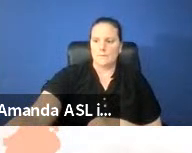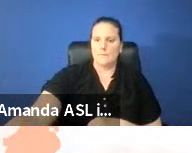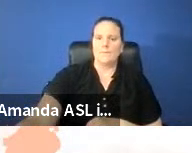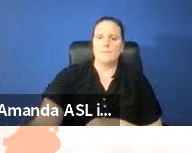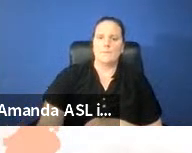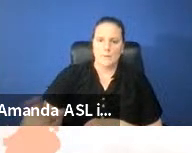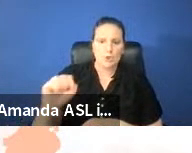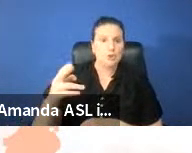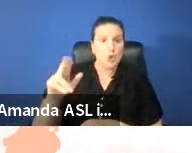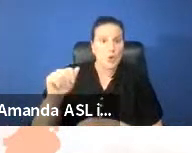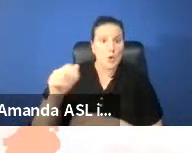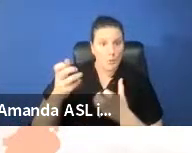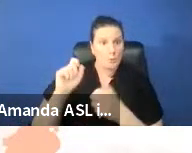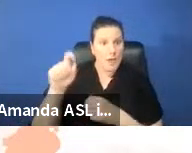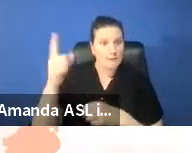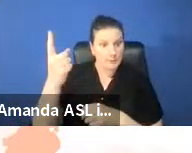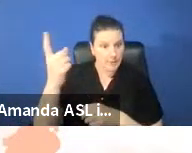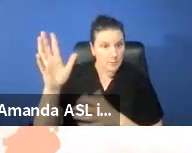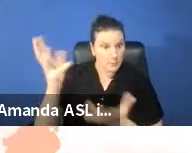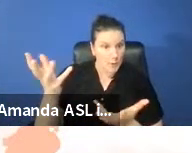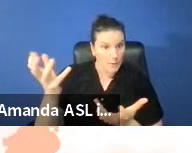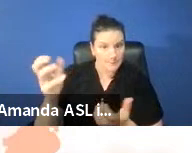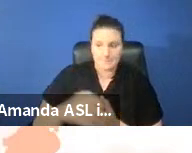Shona wants to ask something.